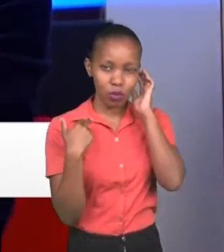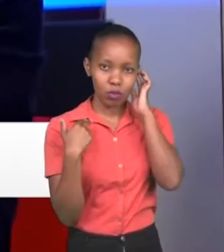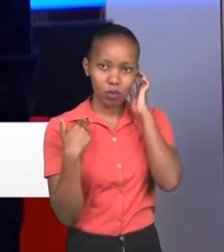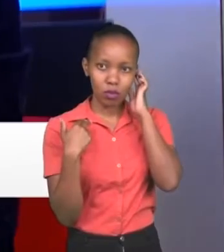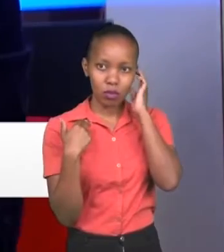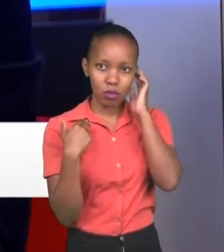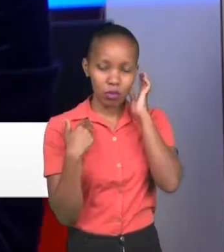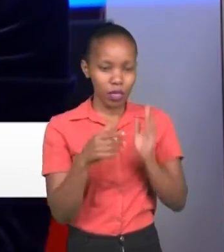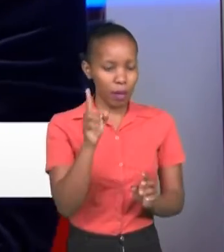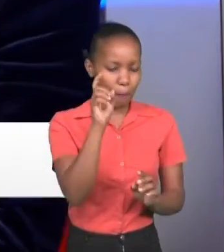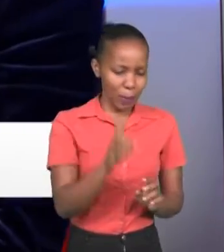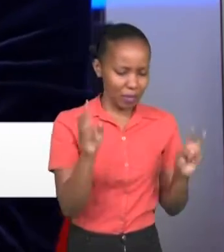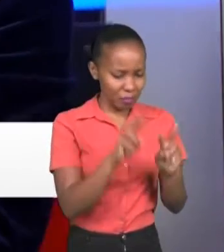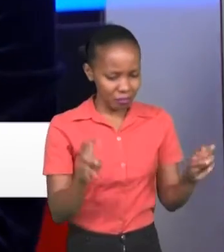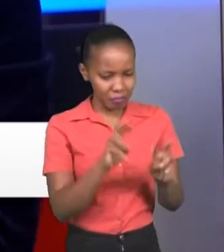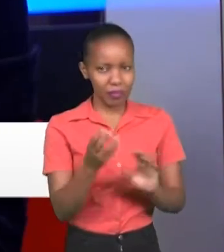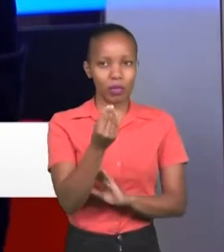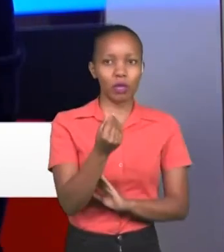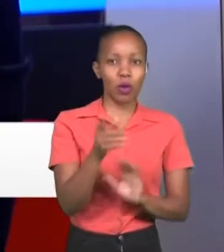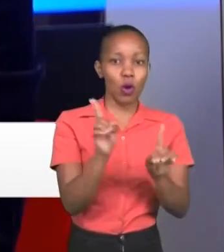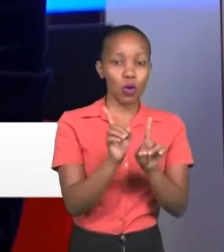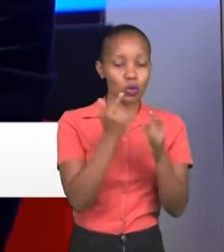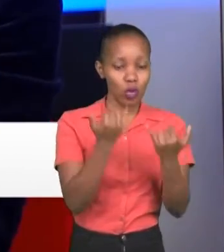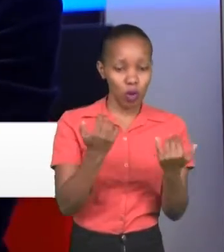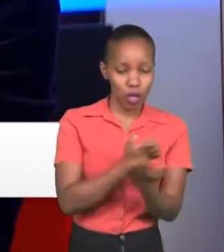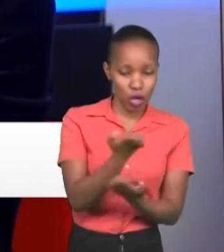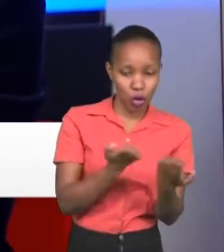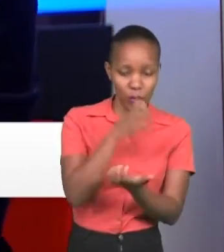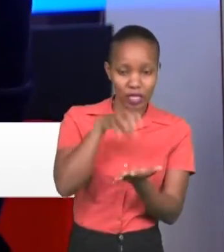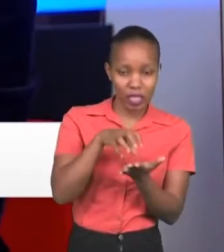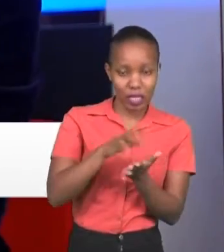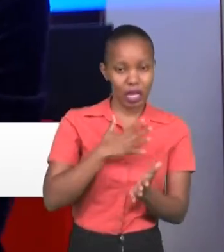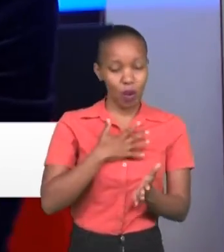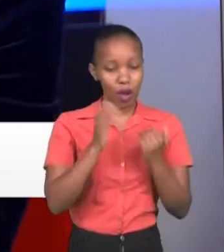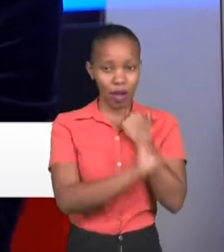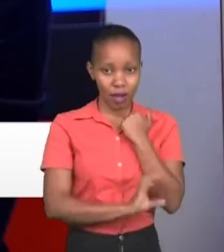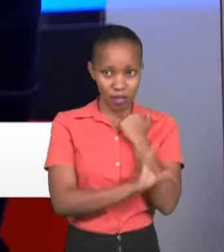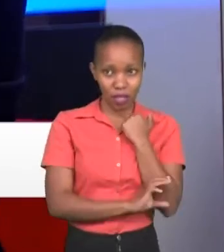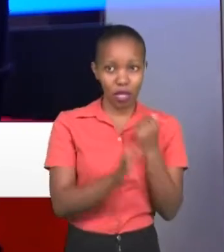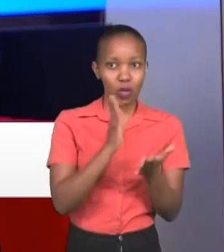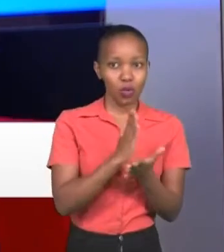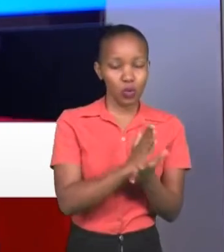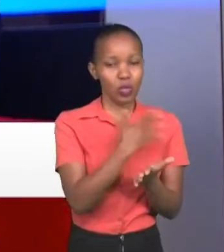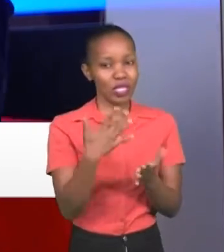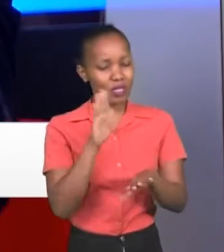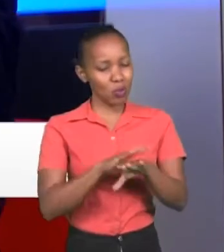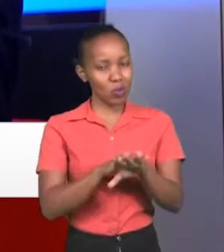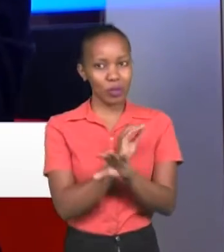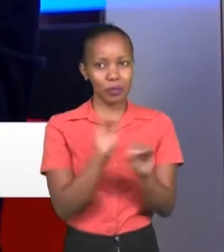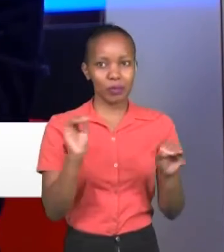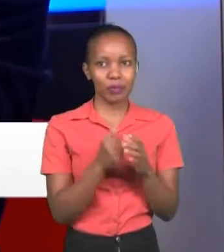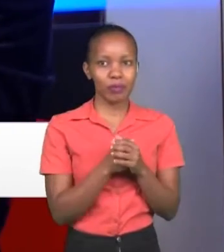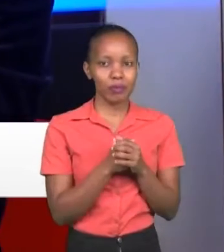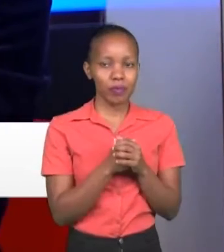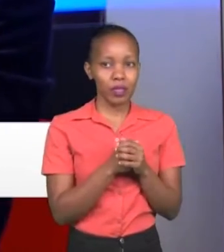it, bring it home. Yeah. Now, looking at even the current economic, socioeconomic status in this country, trust me, things are not so okay. Sikazi and these are